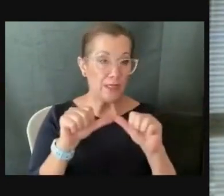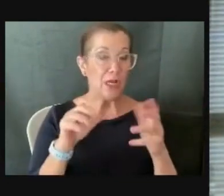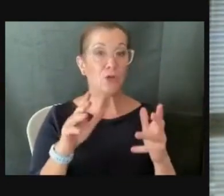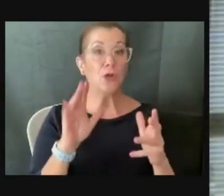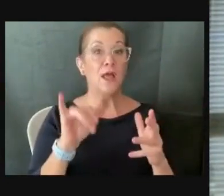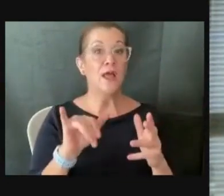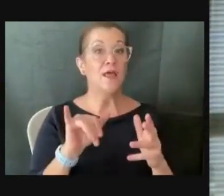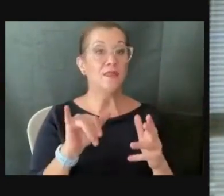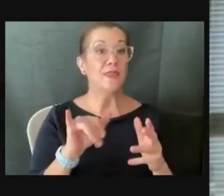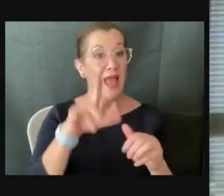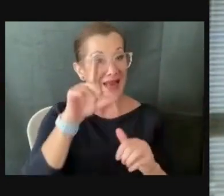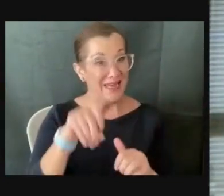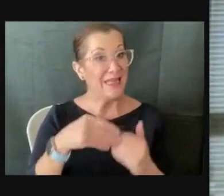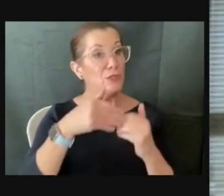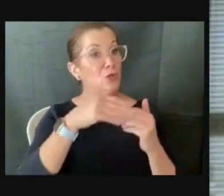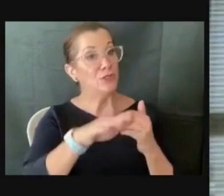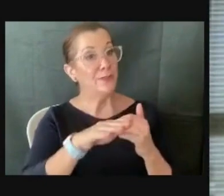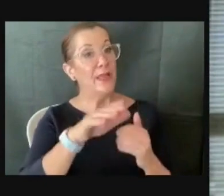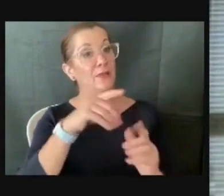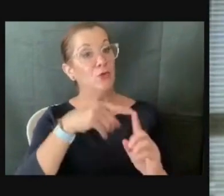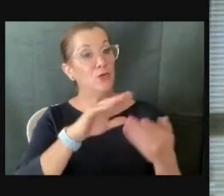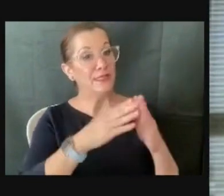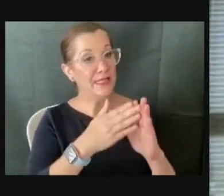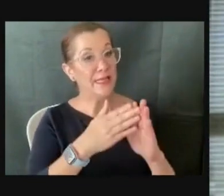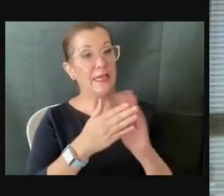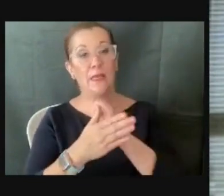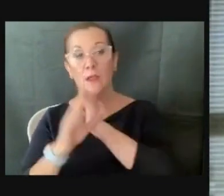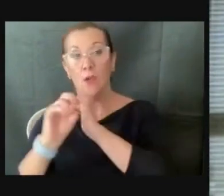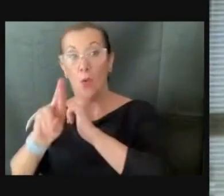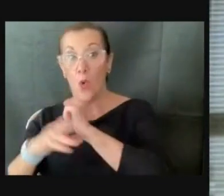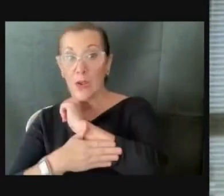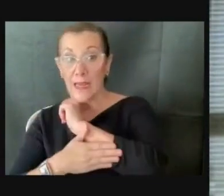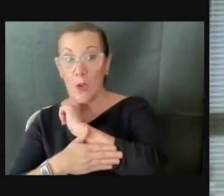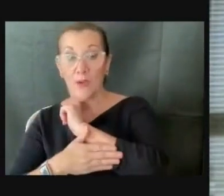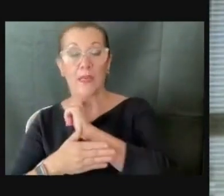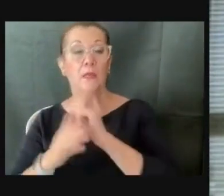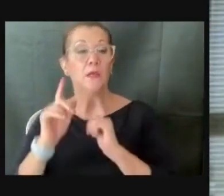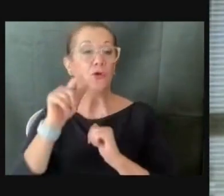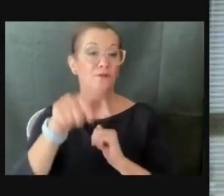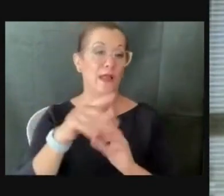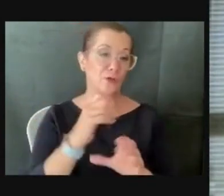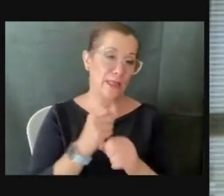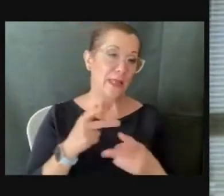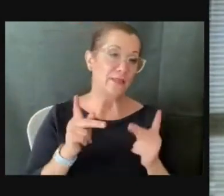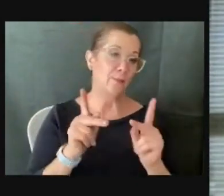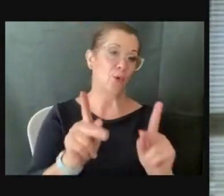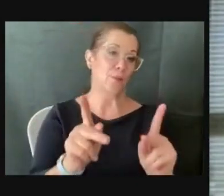to be needed to submit to the city or to the county to eventually get your permits.